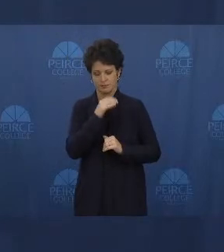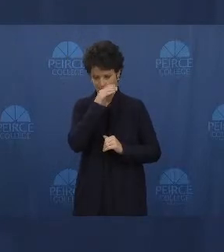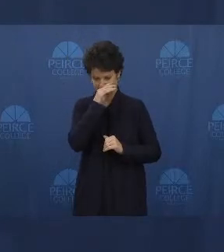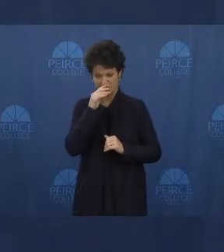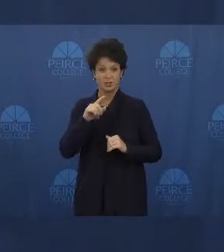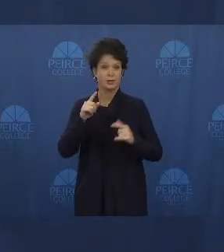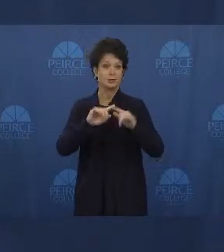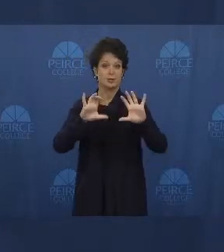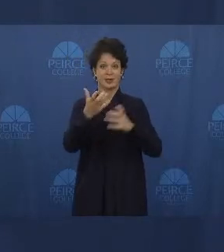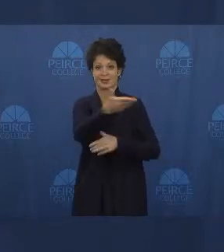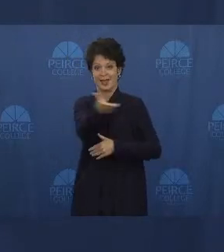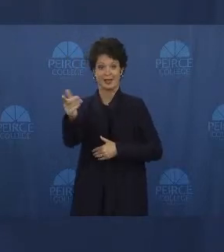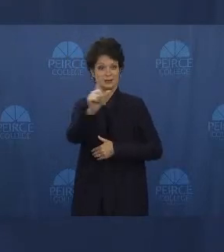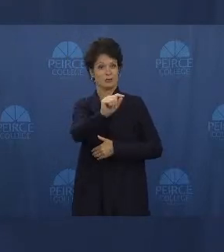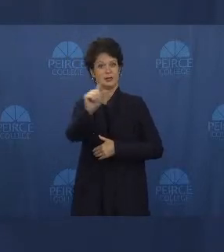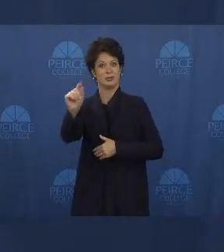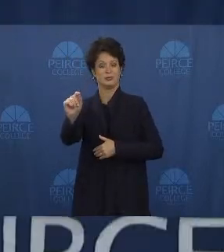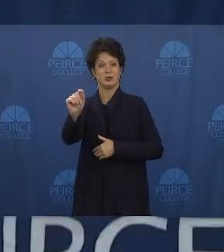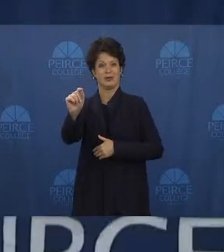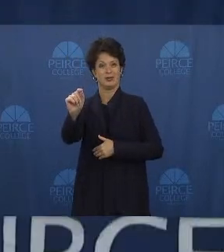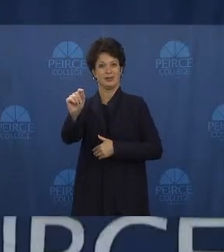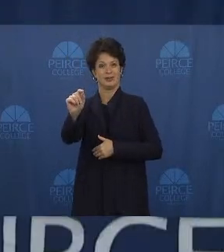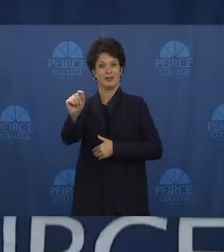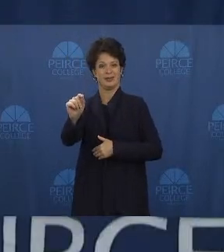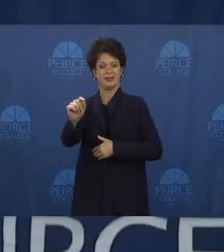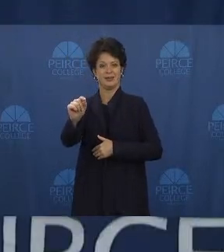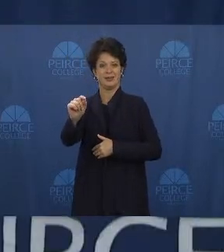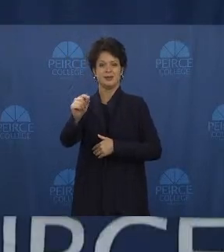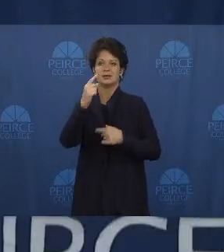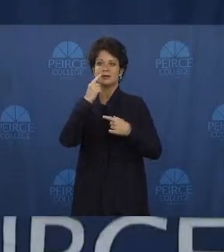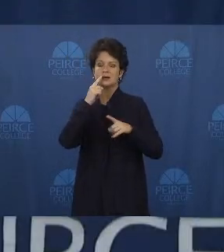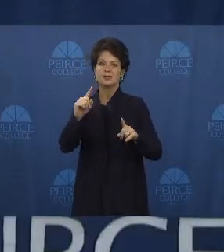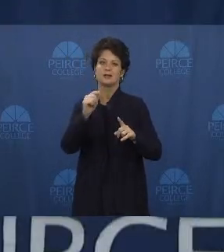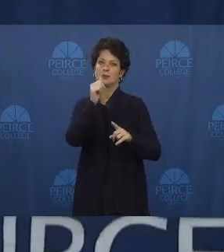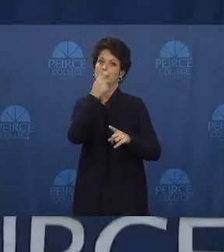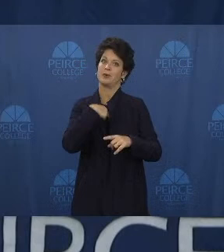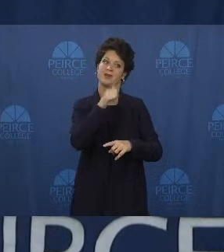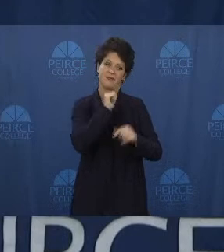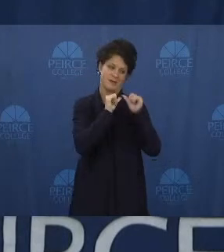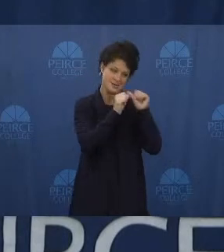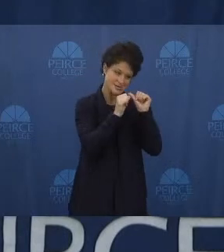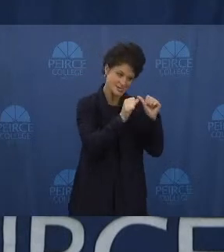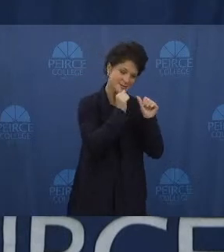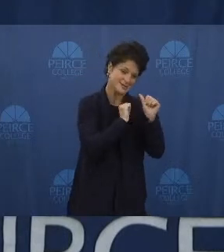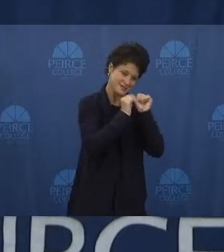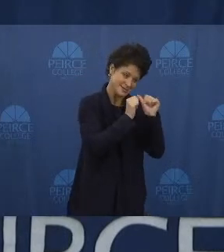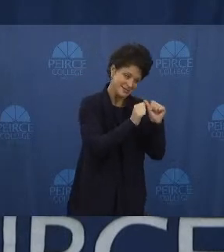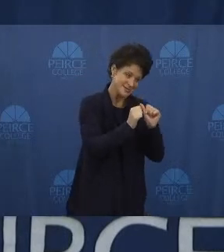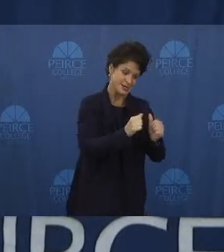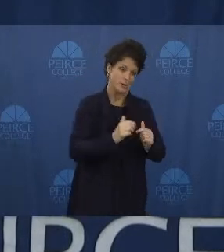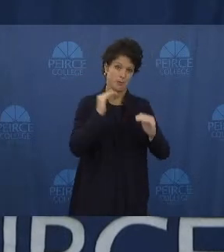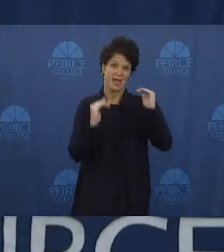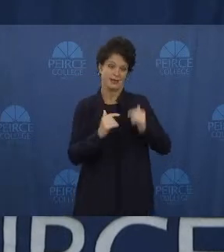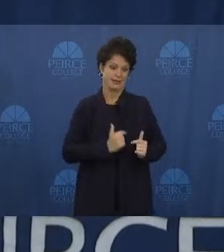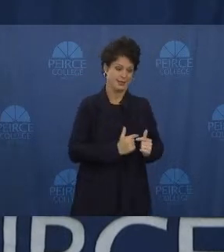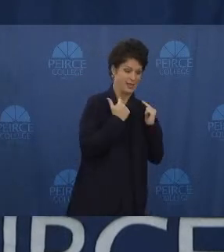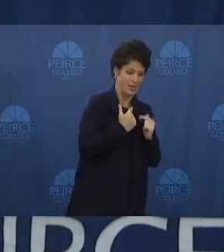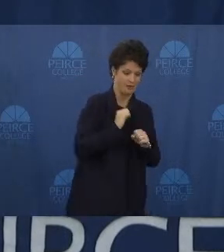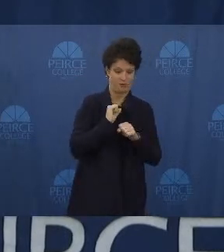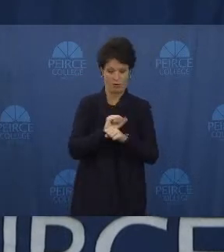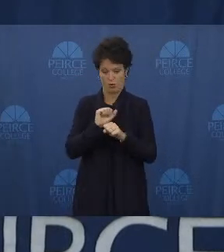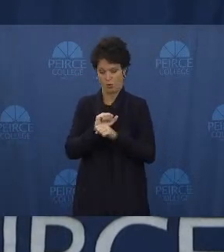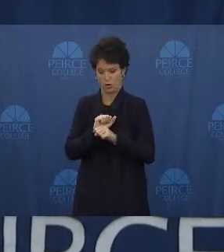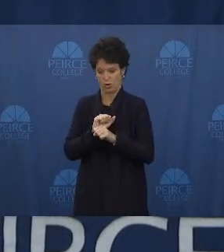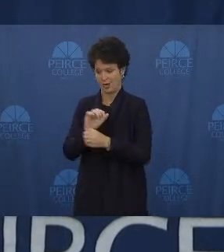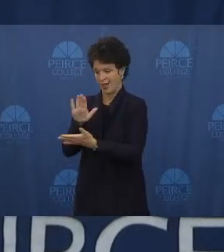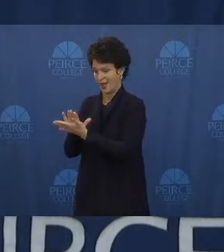To the class of 2020, we have drawn upon our resiliency during our time at Peirce to balance life, work, and